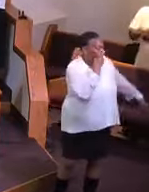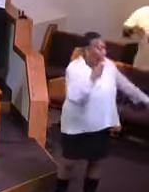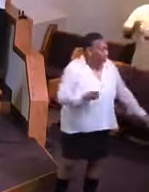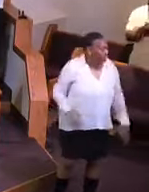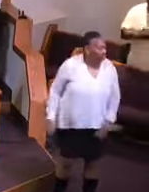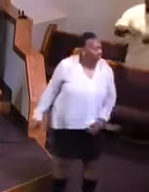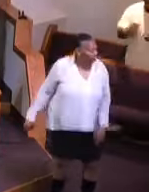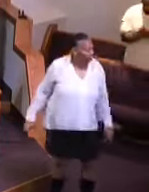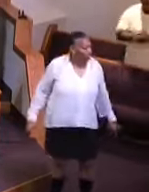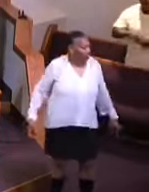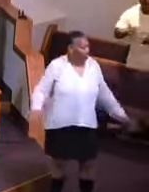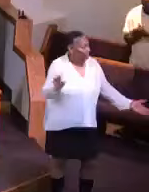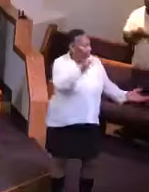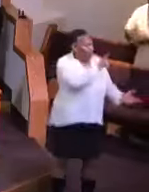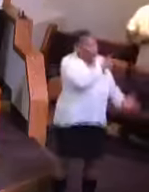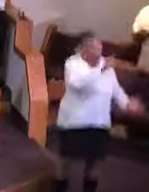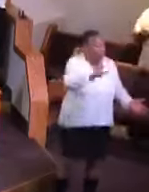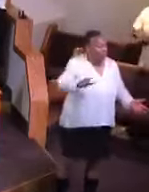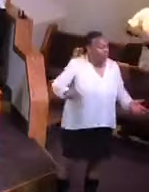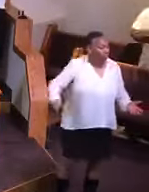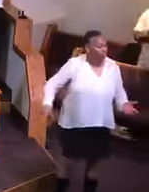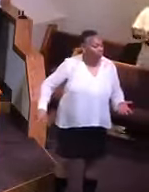Come on, push it out. Lock the shoot.